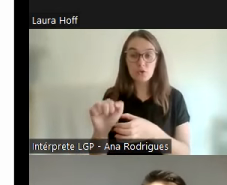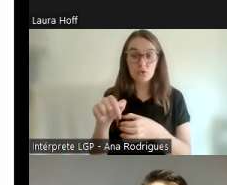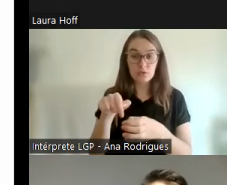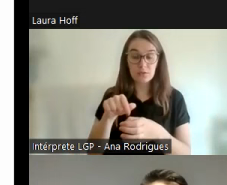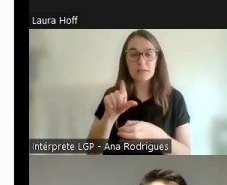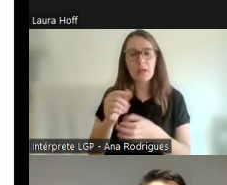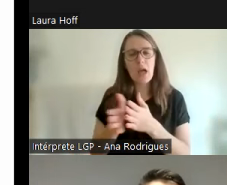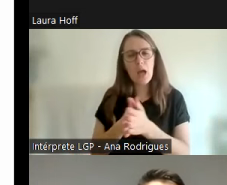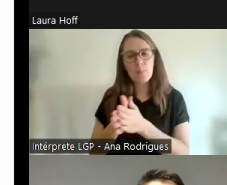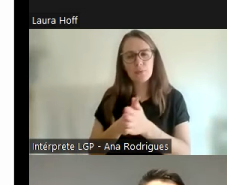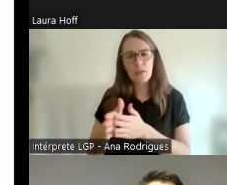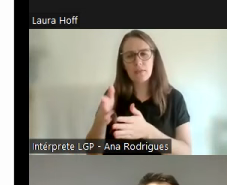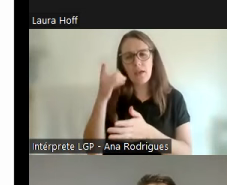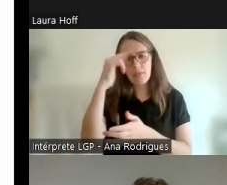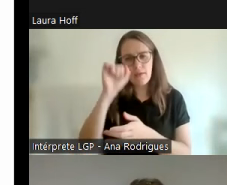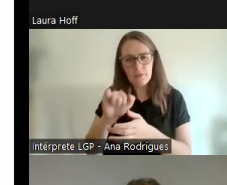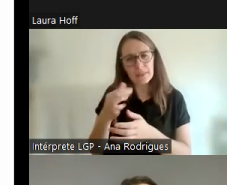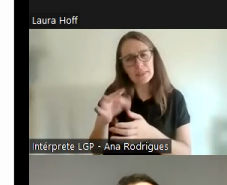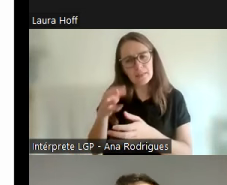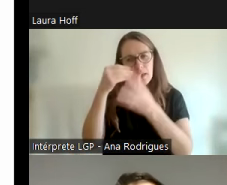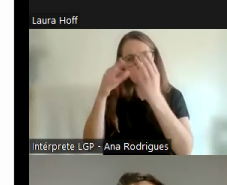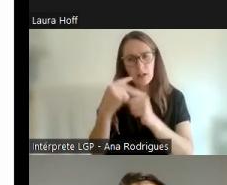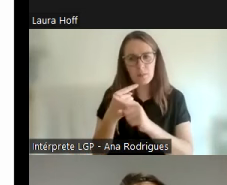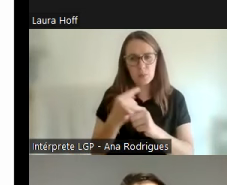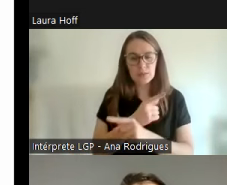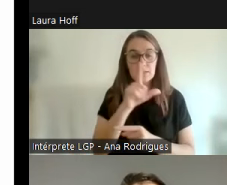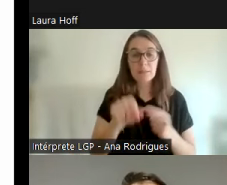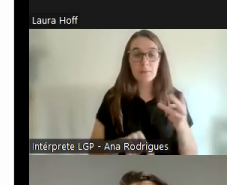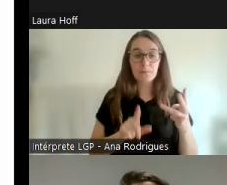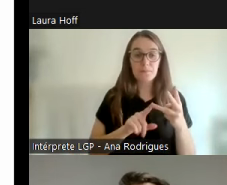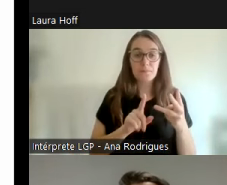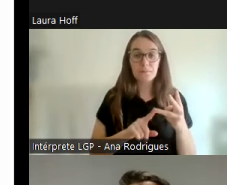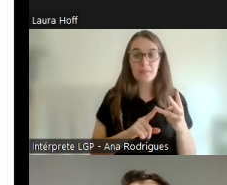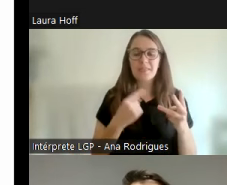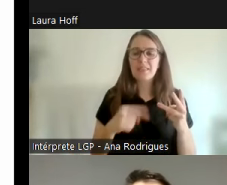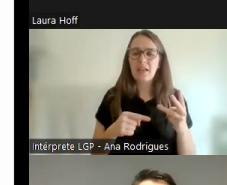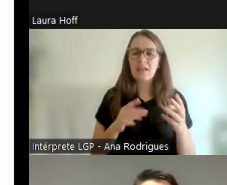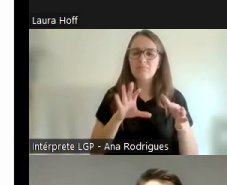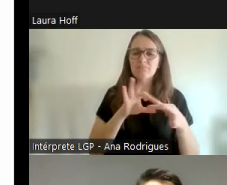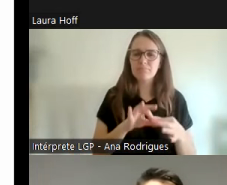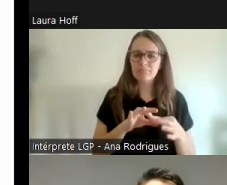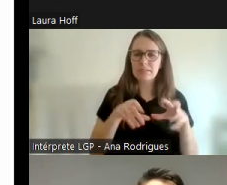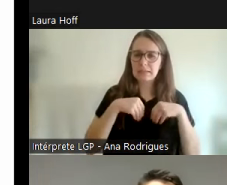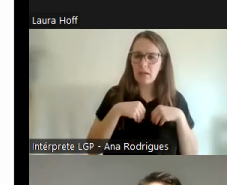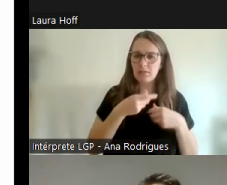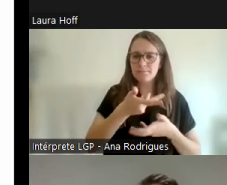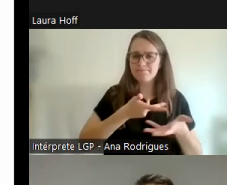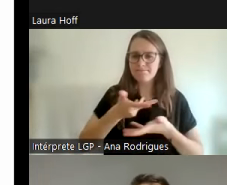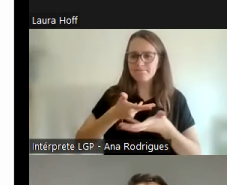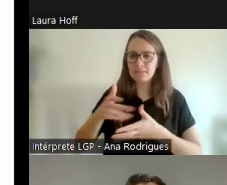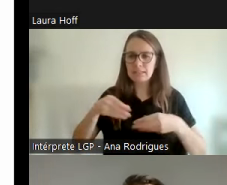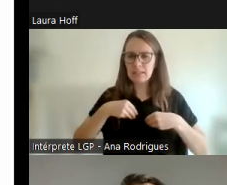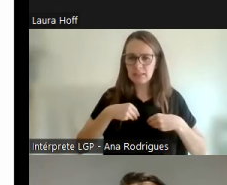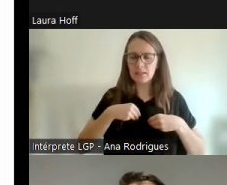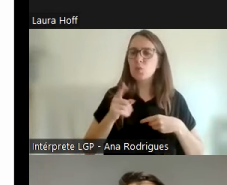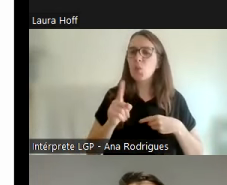from them. And it is about consent, not consents. So it's not that everybody needs to have